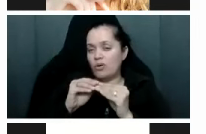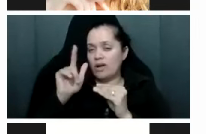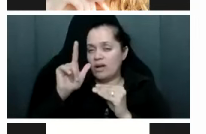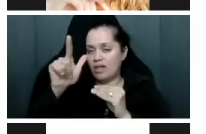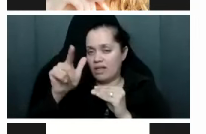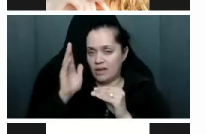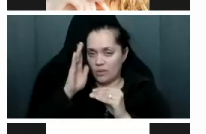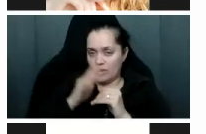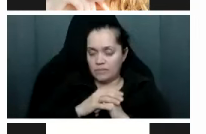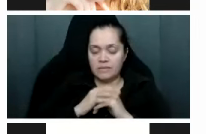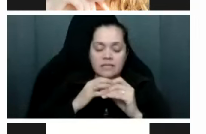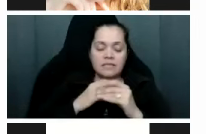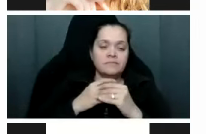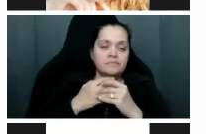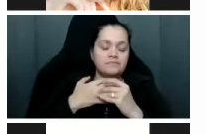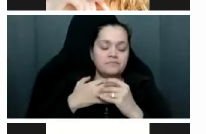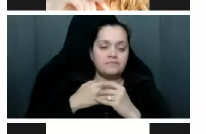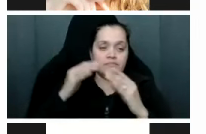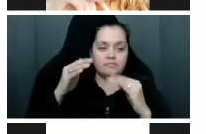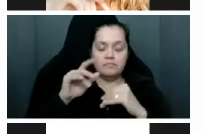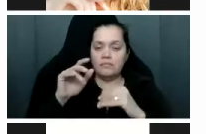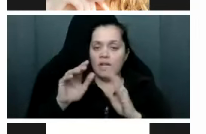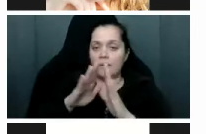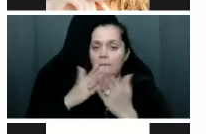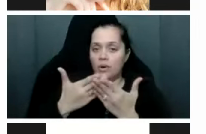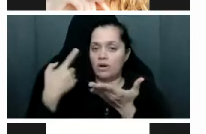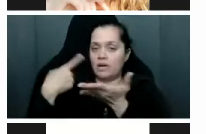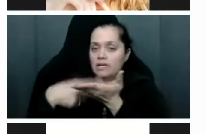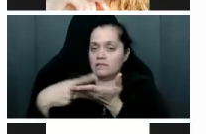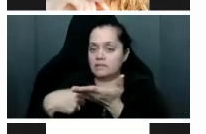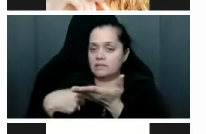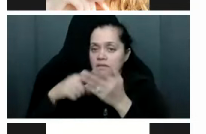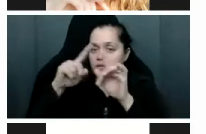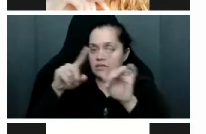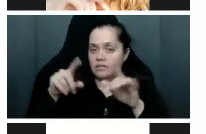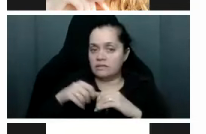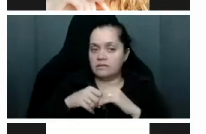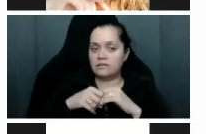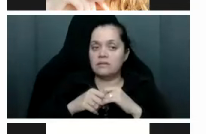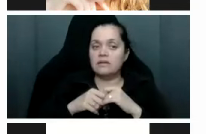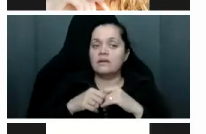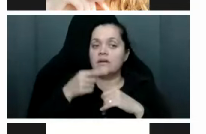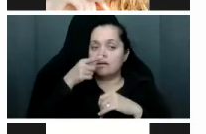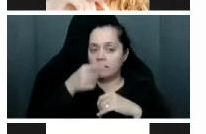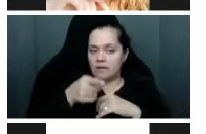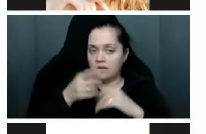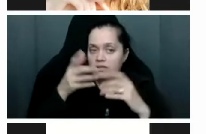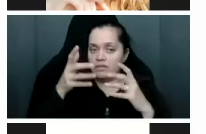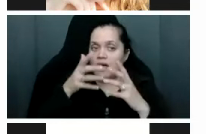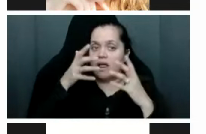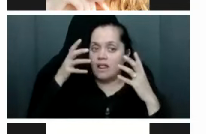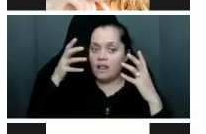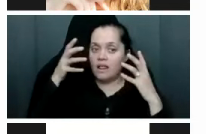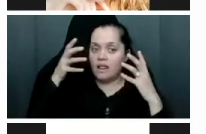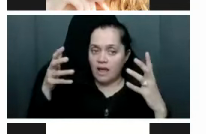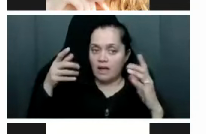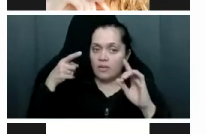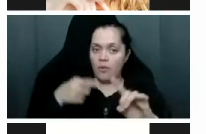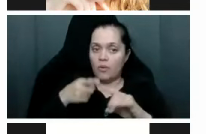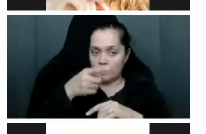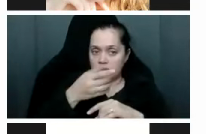bit. Textbook and discussion board. Yes, here is a lot of points.